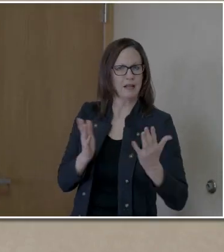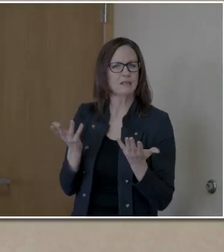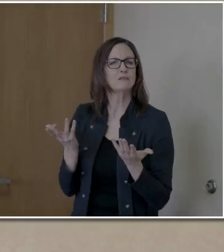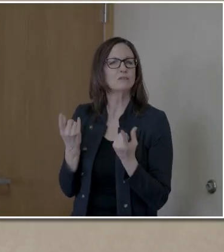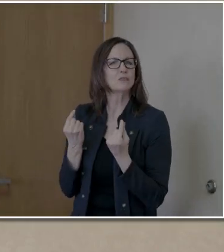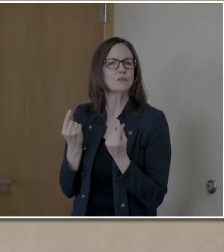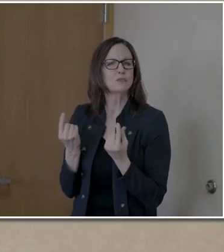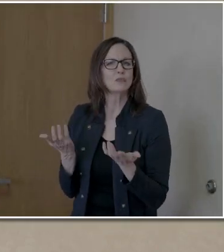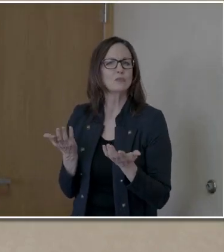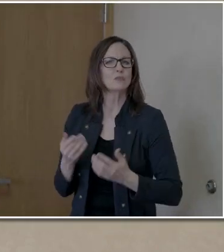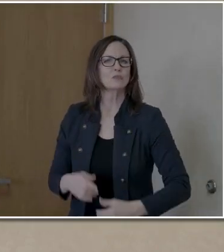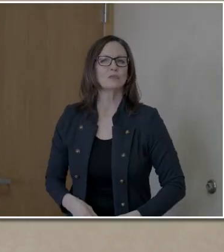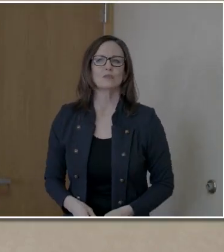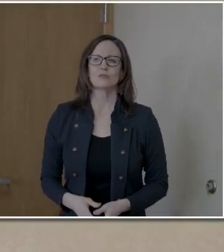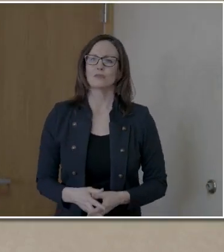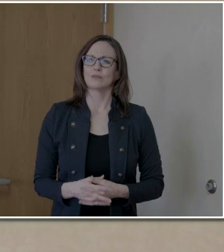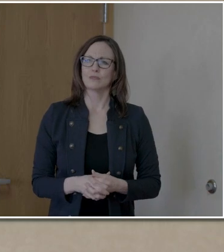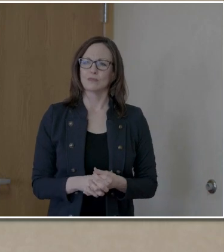on Friday.